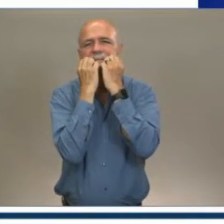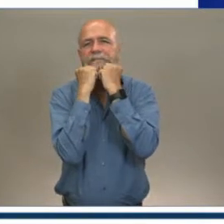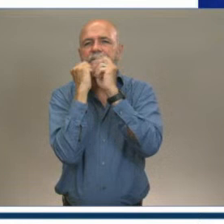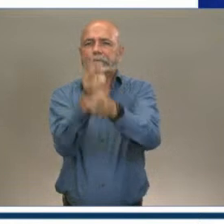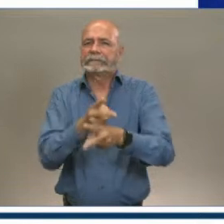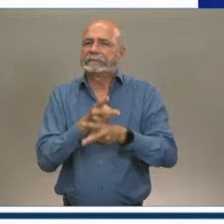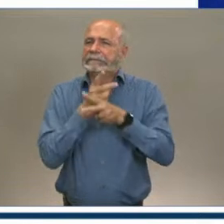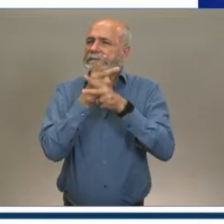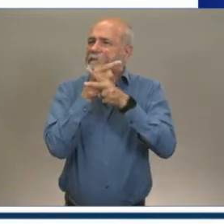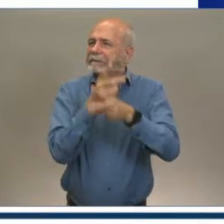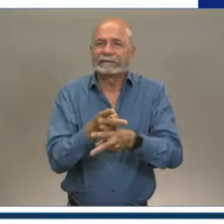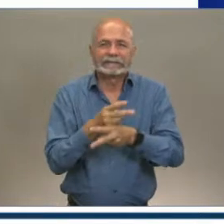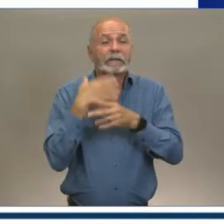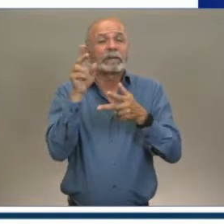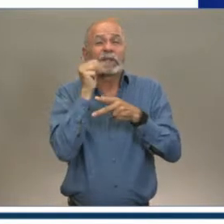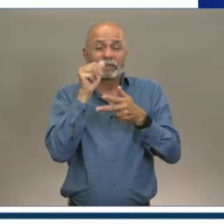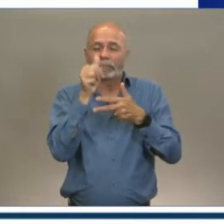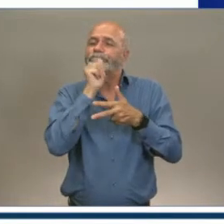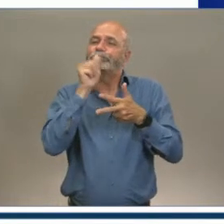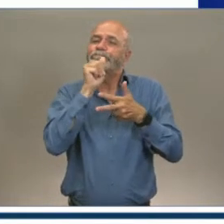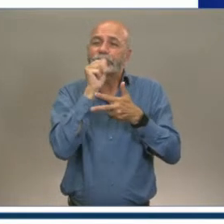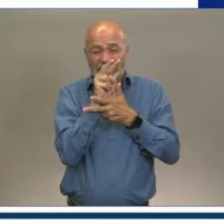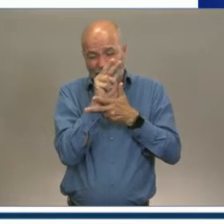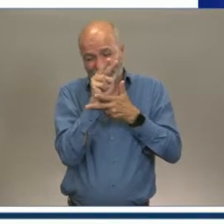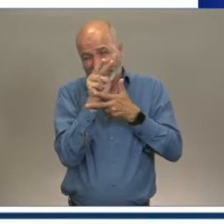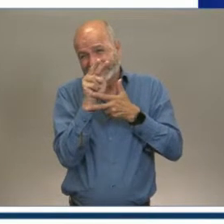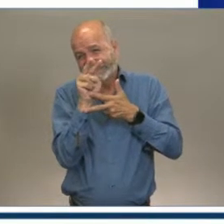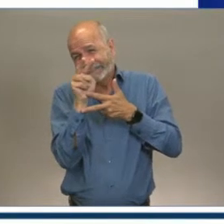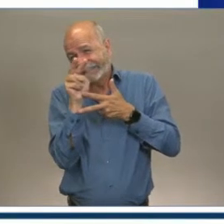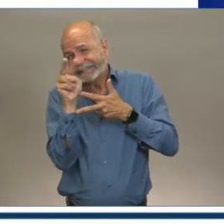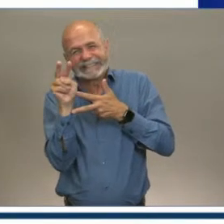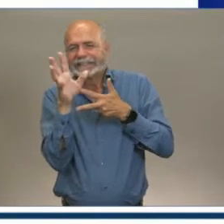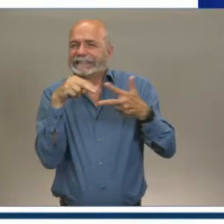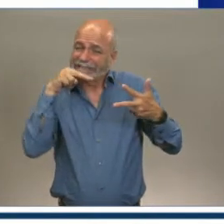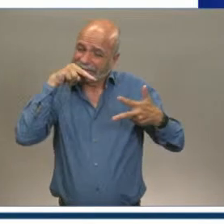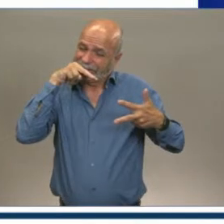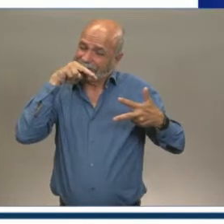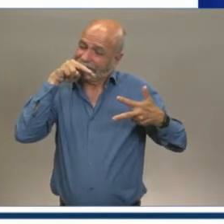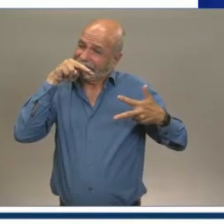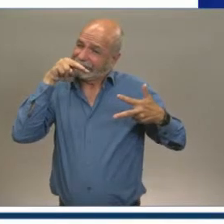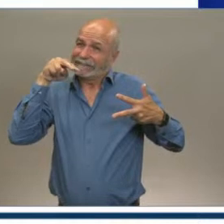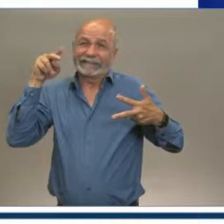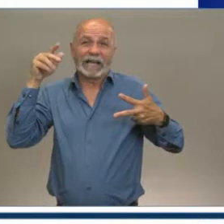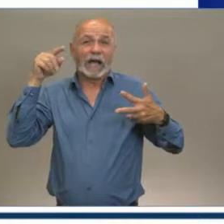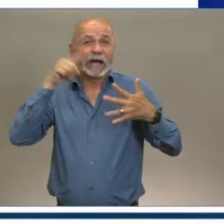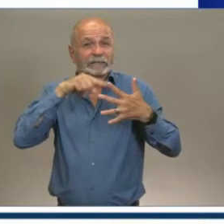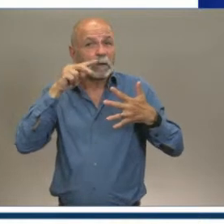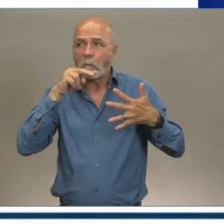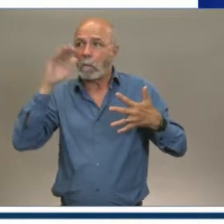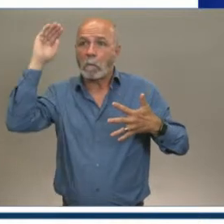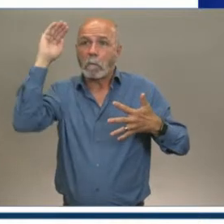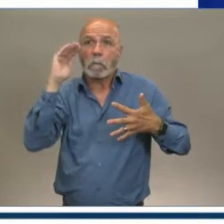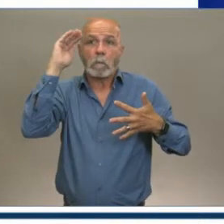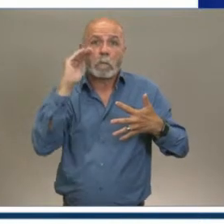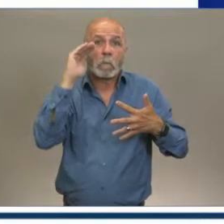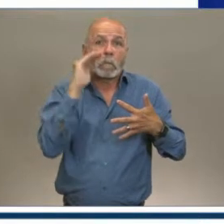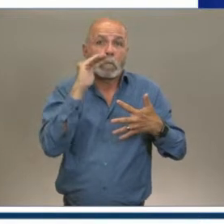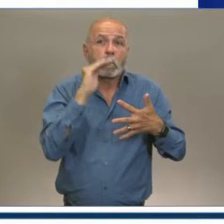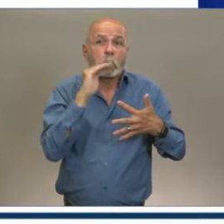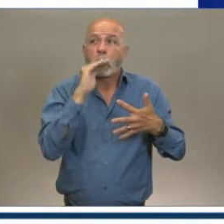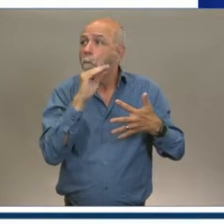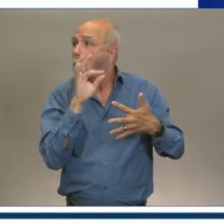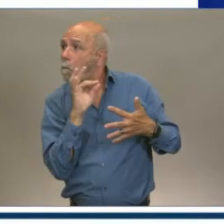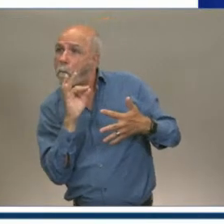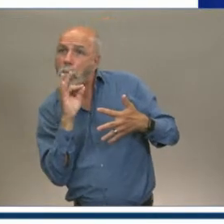critical 2-week period of our reopening. And today you can start to see some of that flexibility. For those who have family and friends in